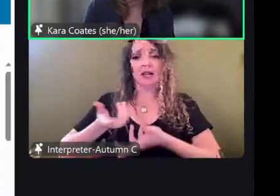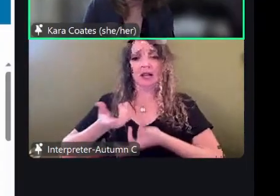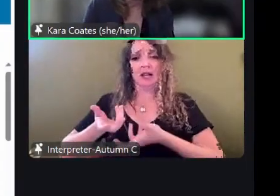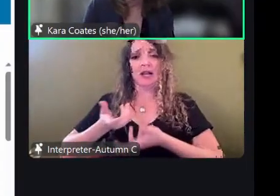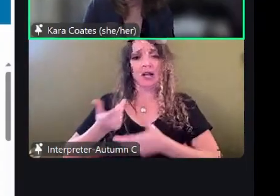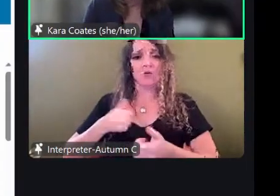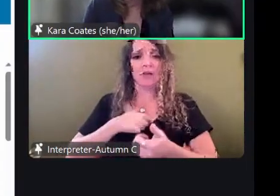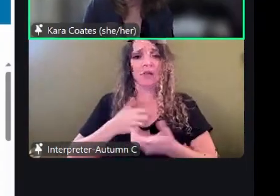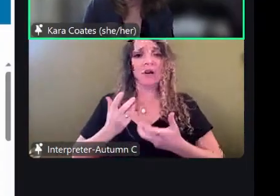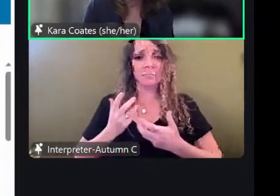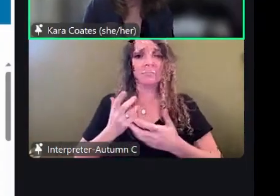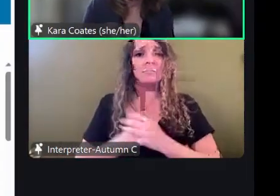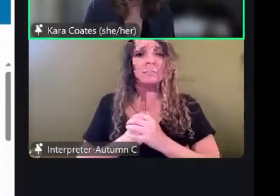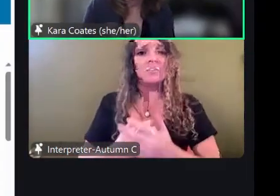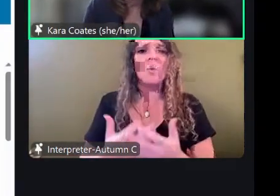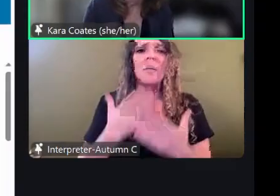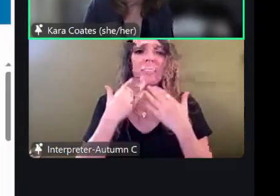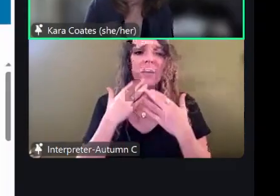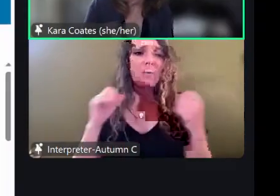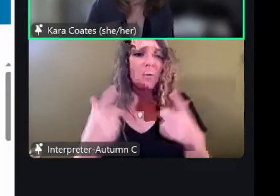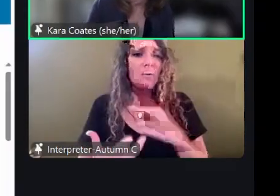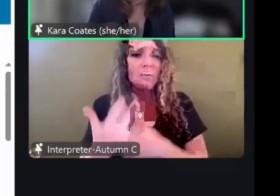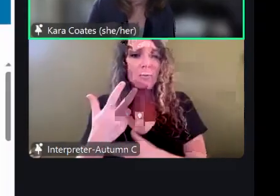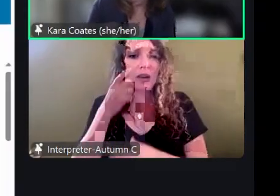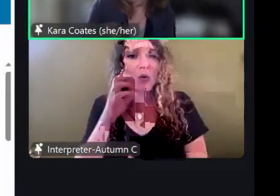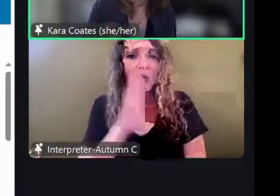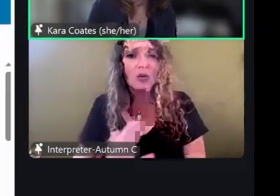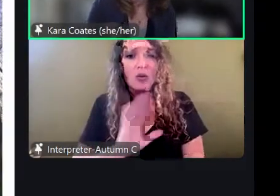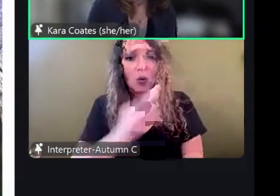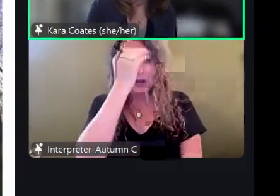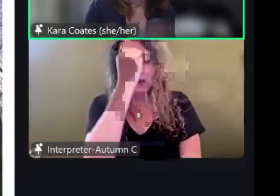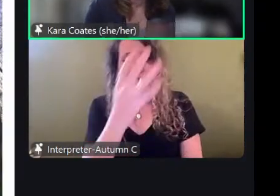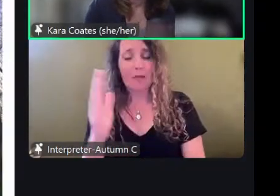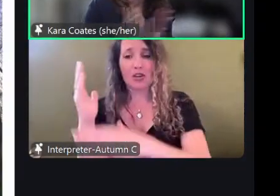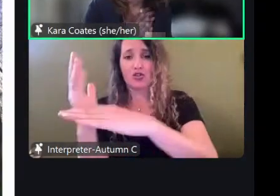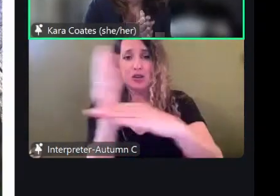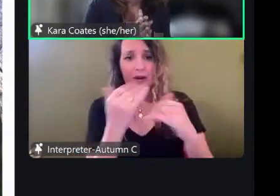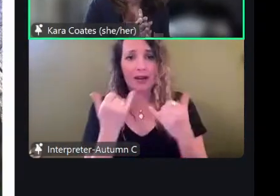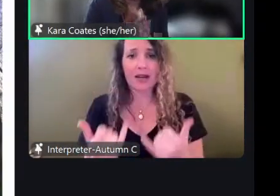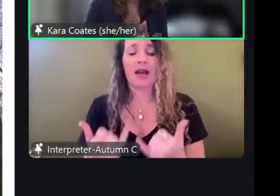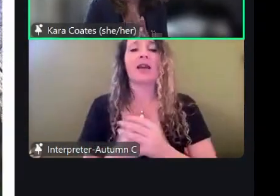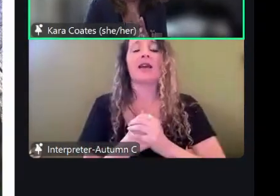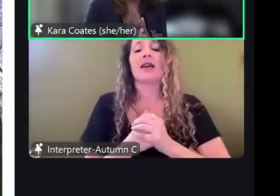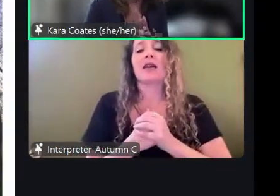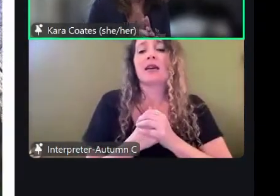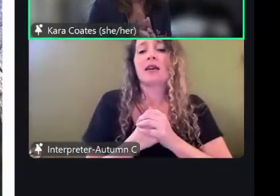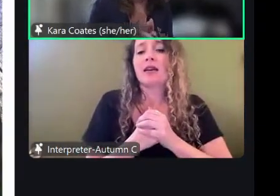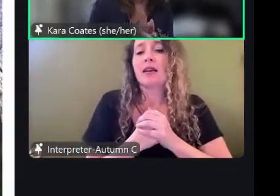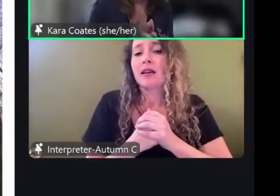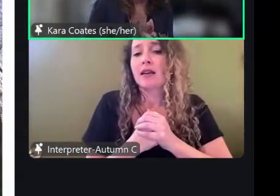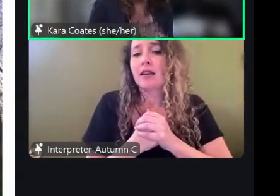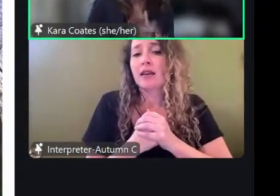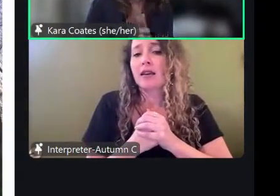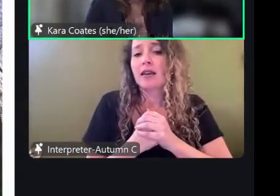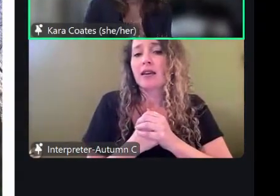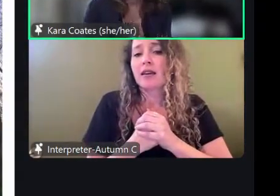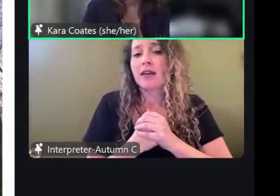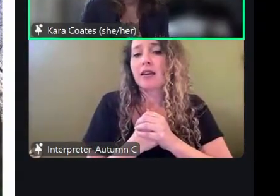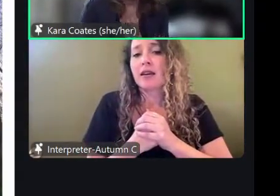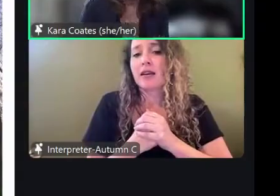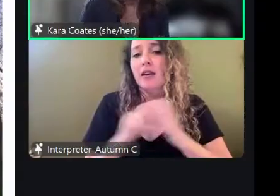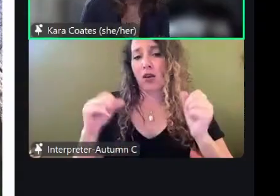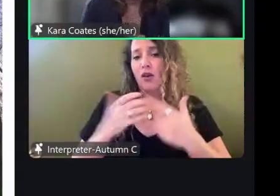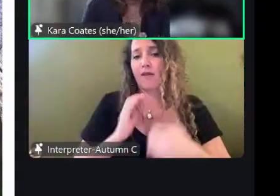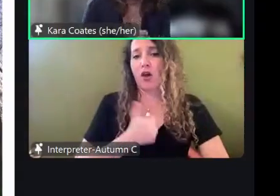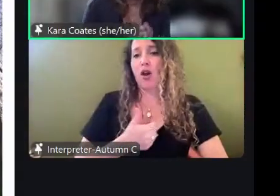the 3 of them for the information they shared today. And then one of our members, all of our members